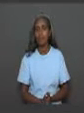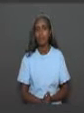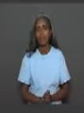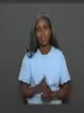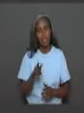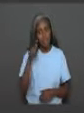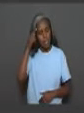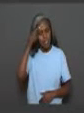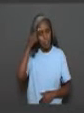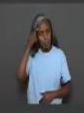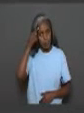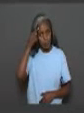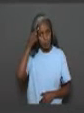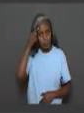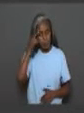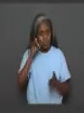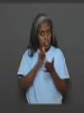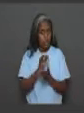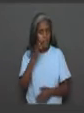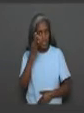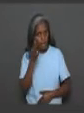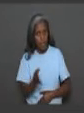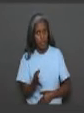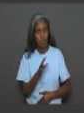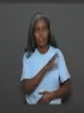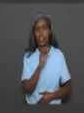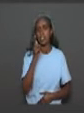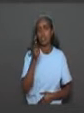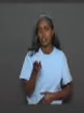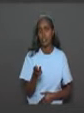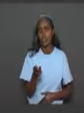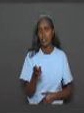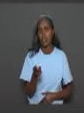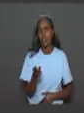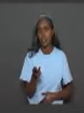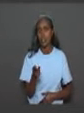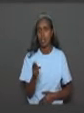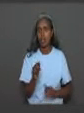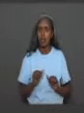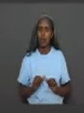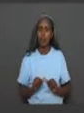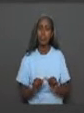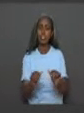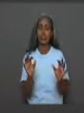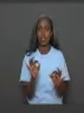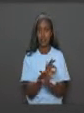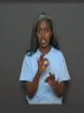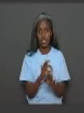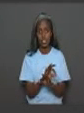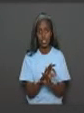Let us suppose that f and g are continuous